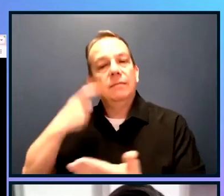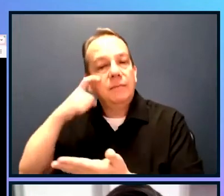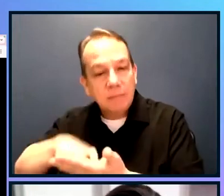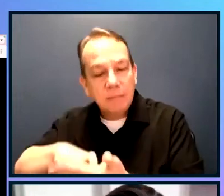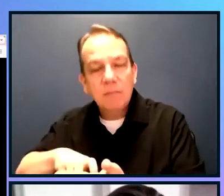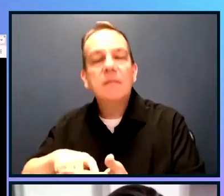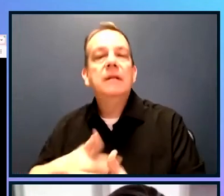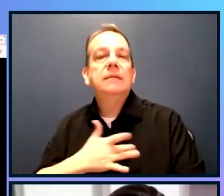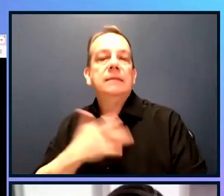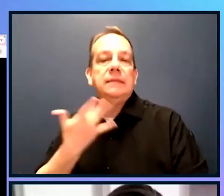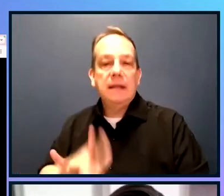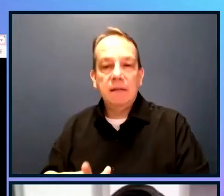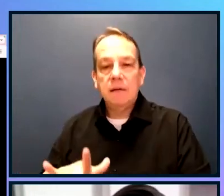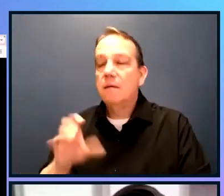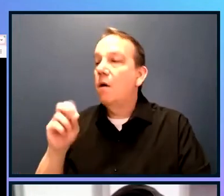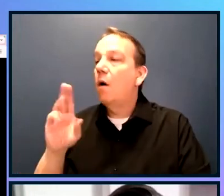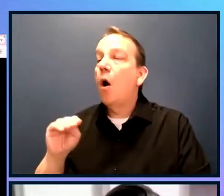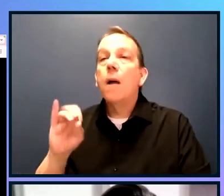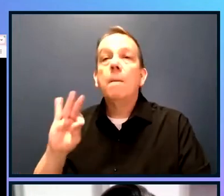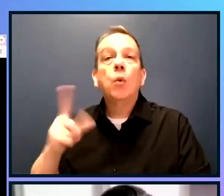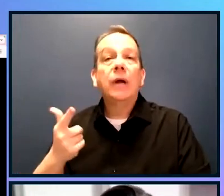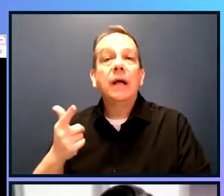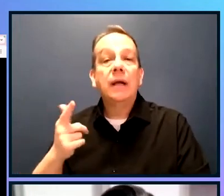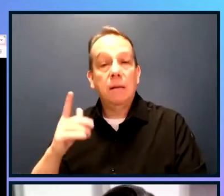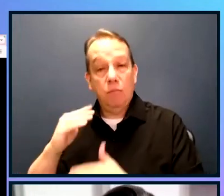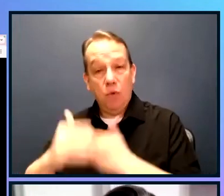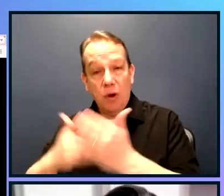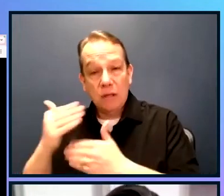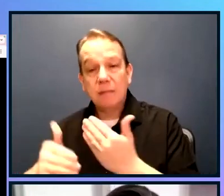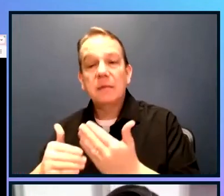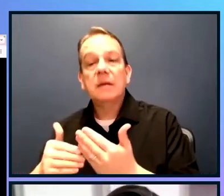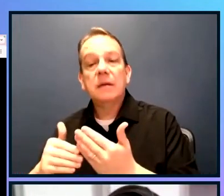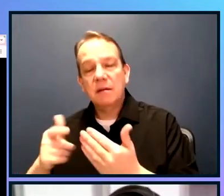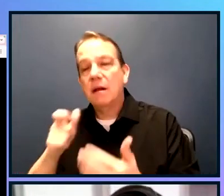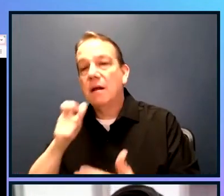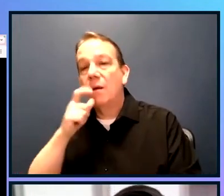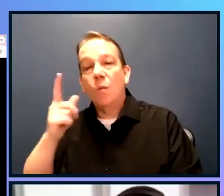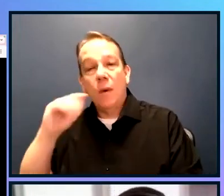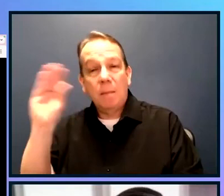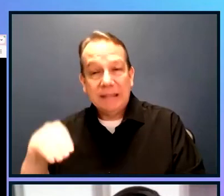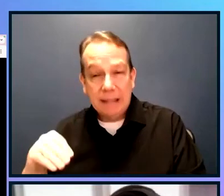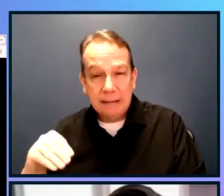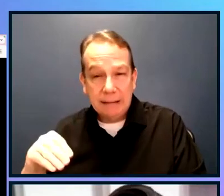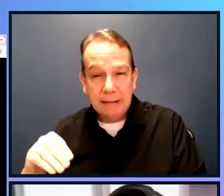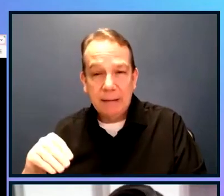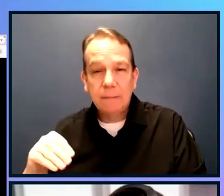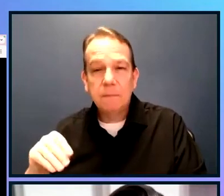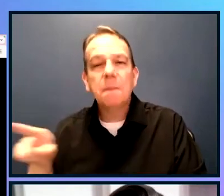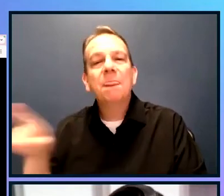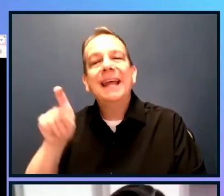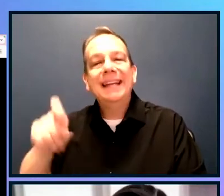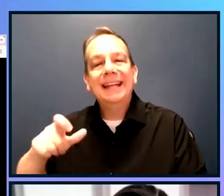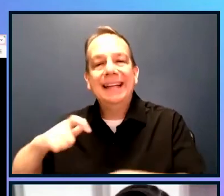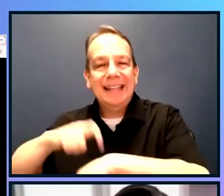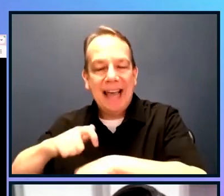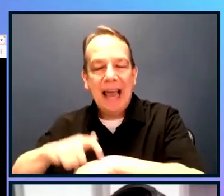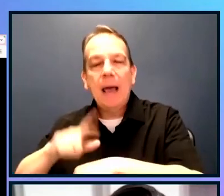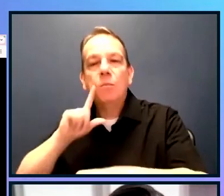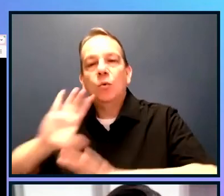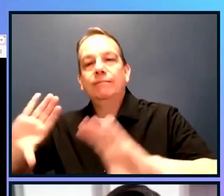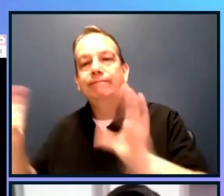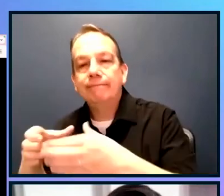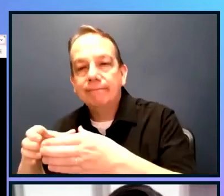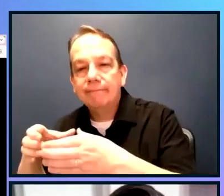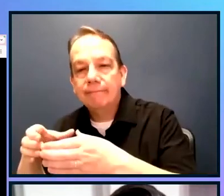mindful that the onboarding experience went 100% async, so they needed time to come together,